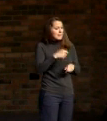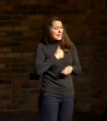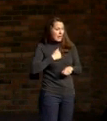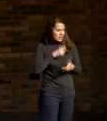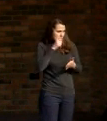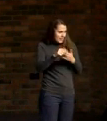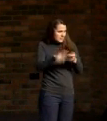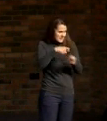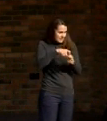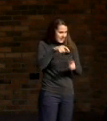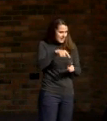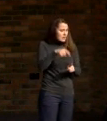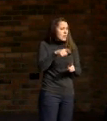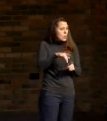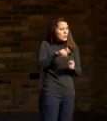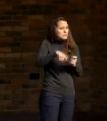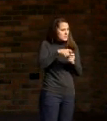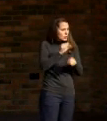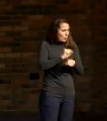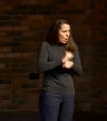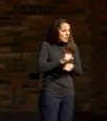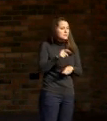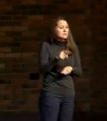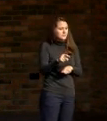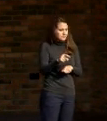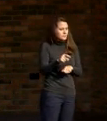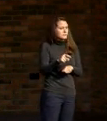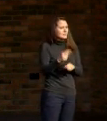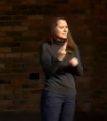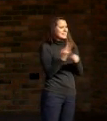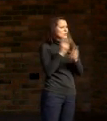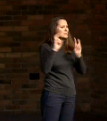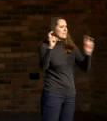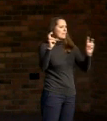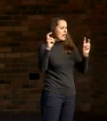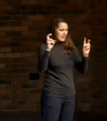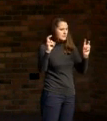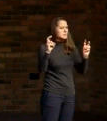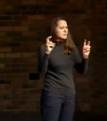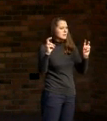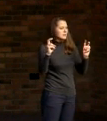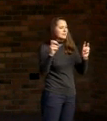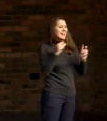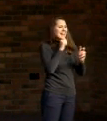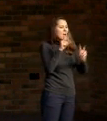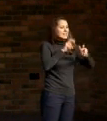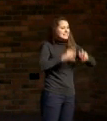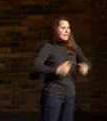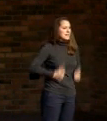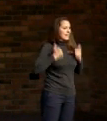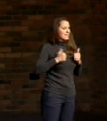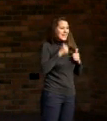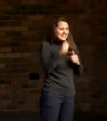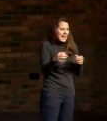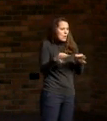particular, in these particular works, he coined the phrase, "An unexamined life is not